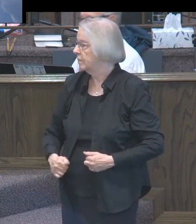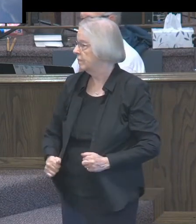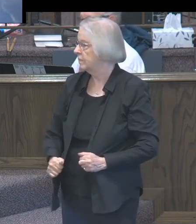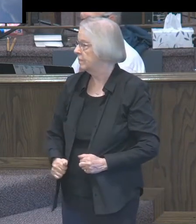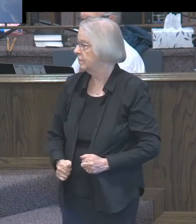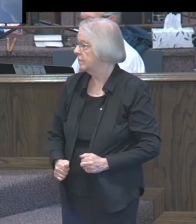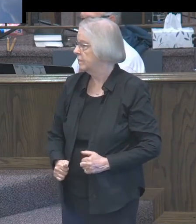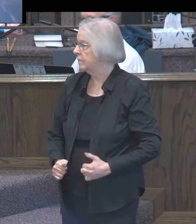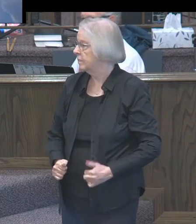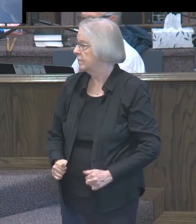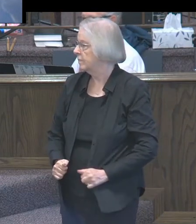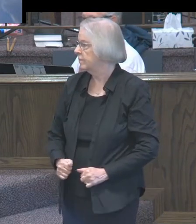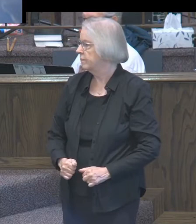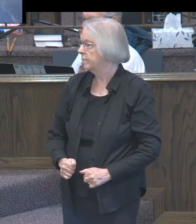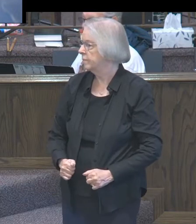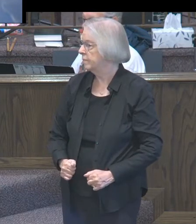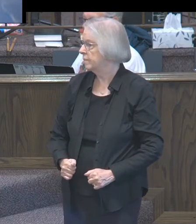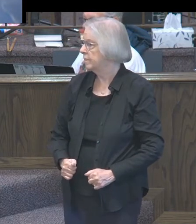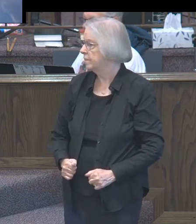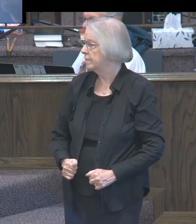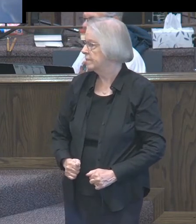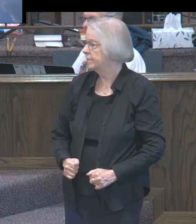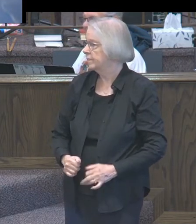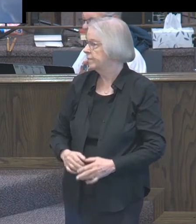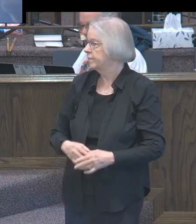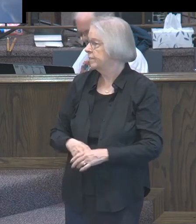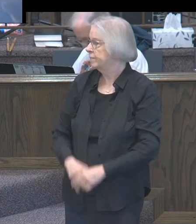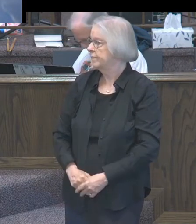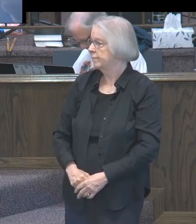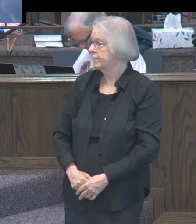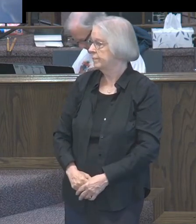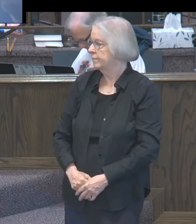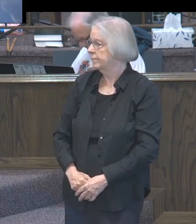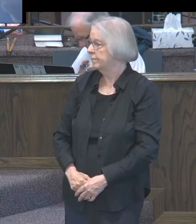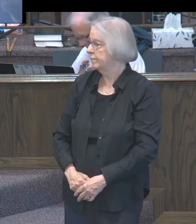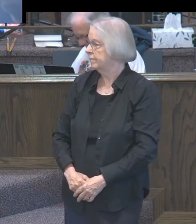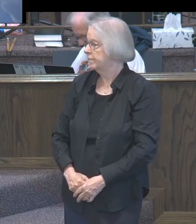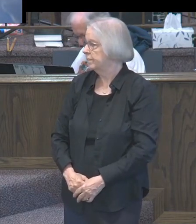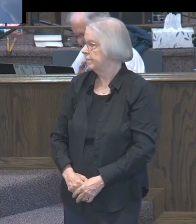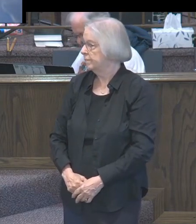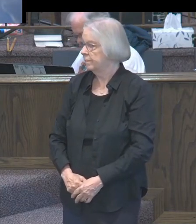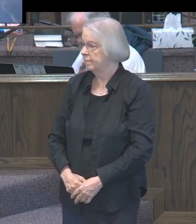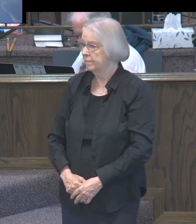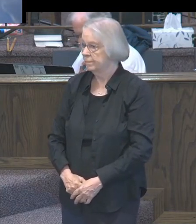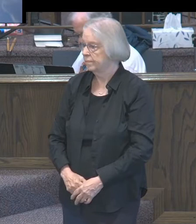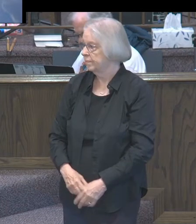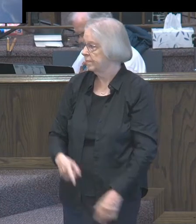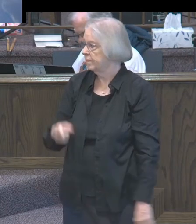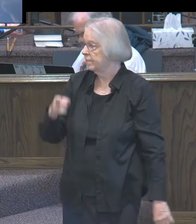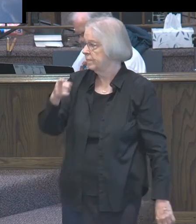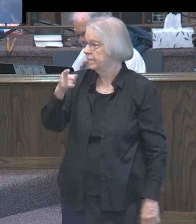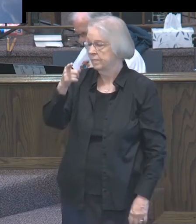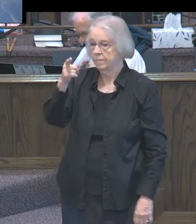them to go and serve in another place. So let's pray together as a family. God, you are good to us, and you